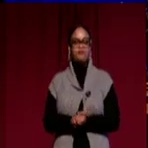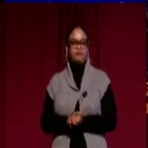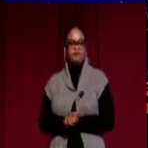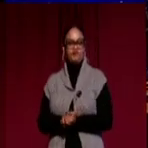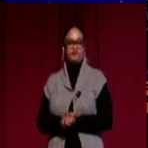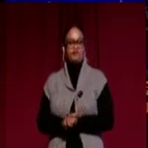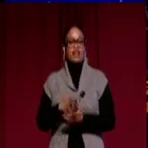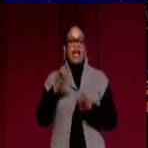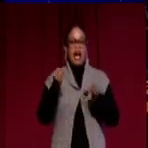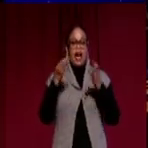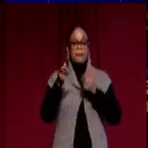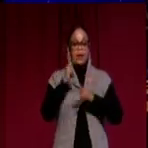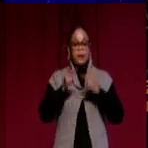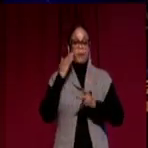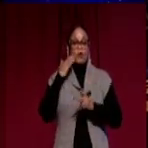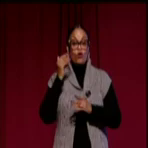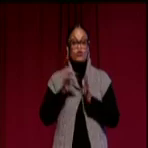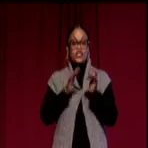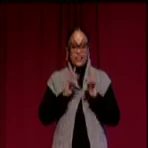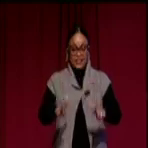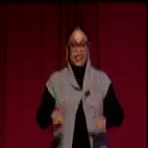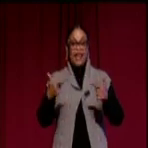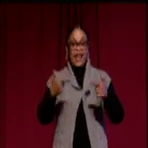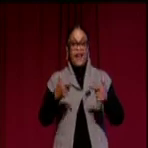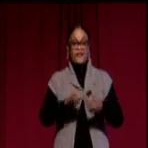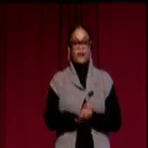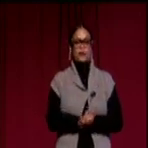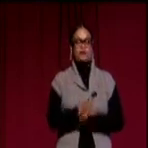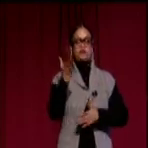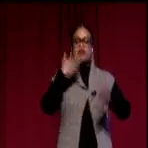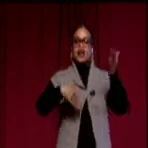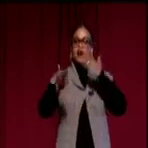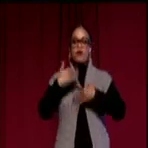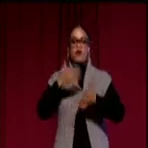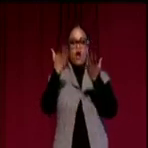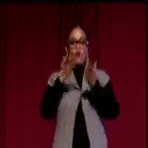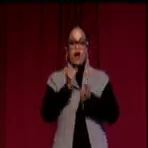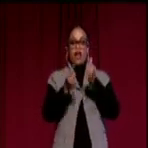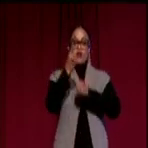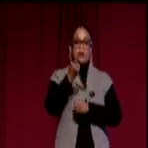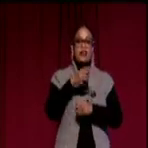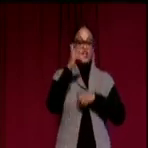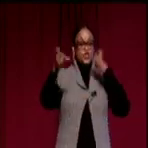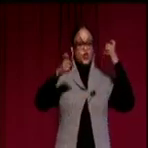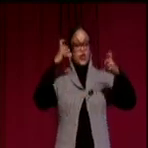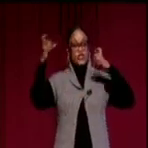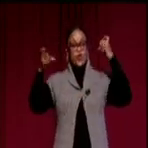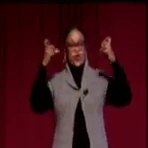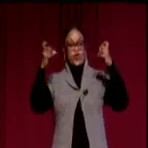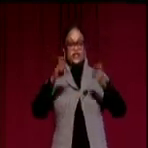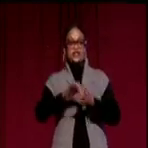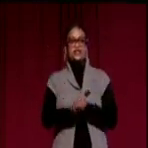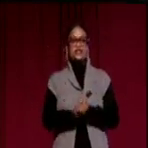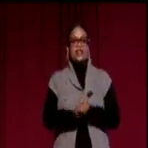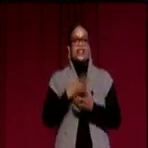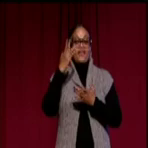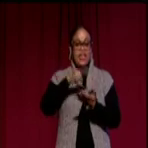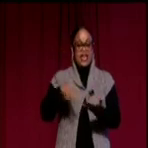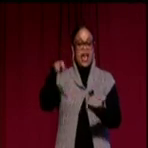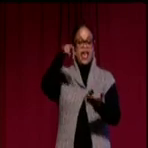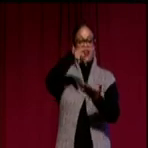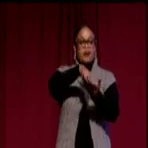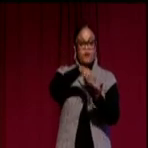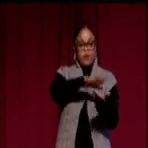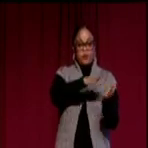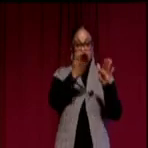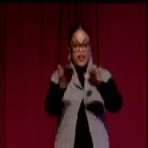How many know Jesus is alive? Come on, I want everybody out there to rejoice in it, that He got up from the